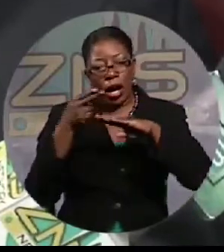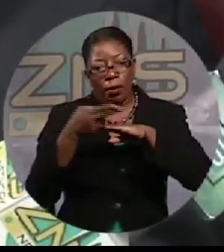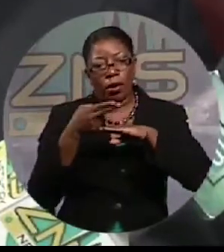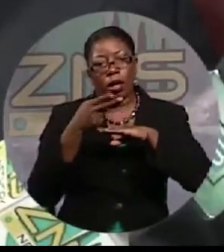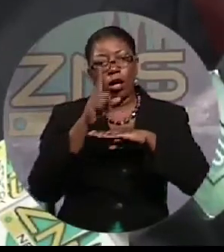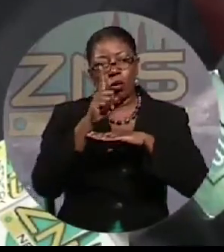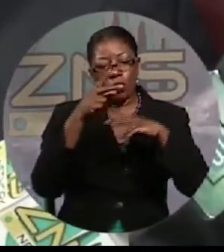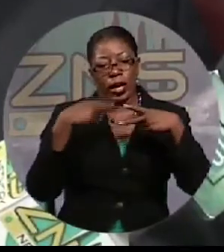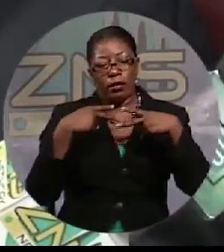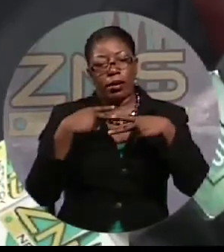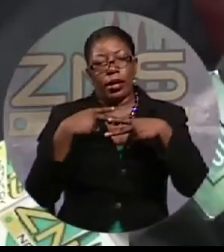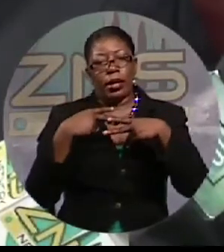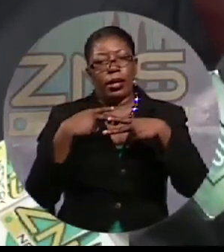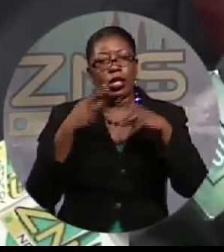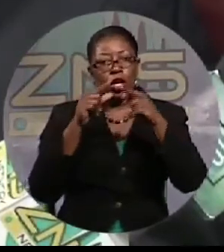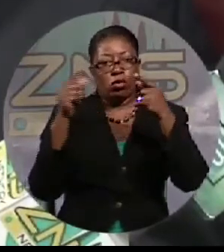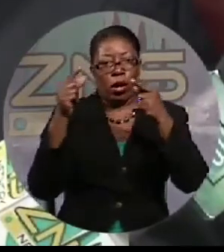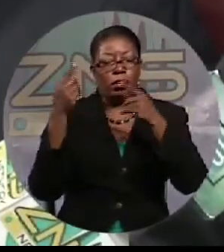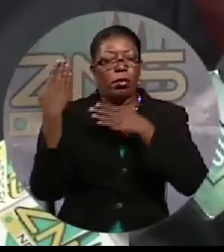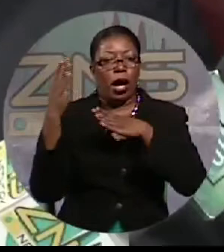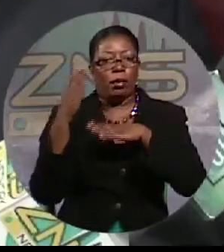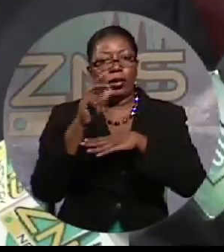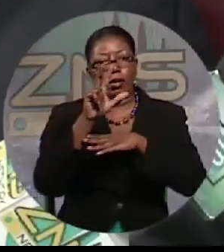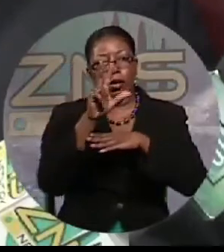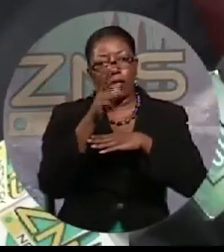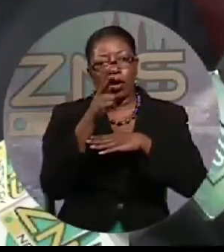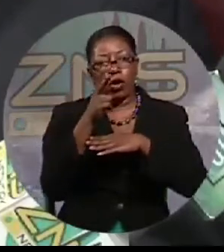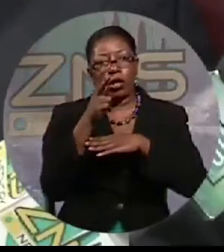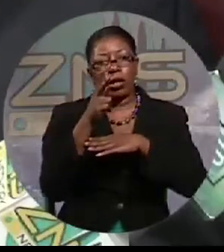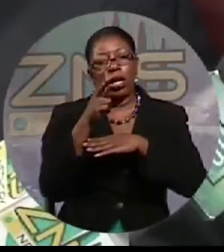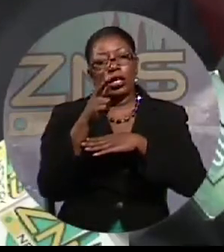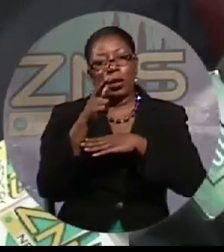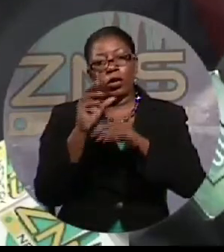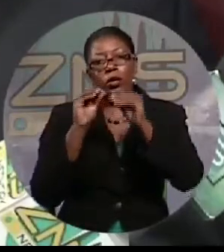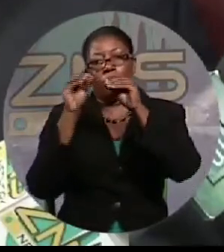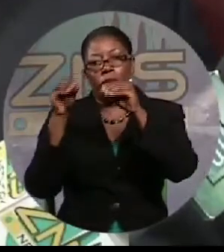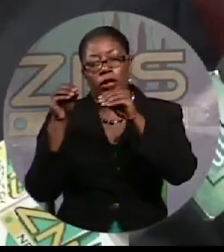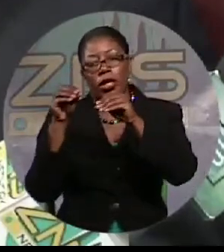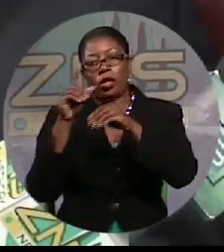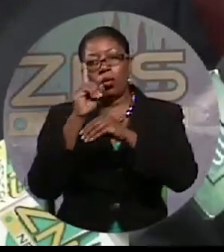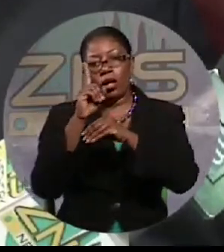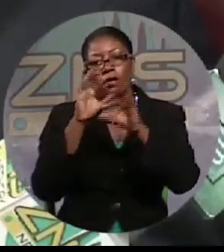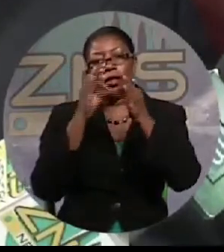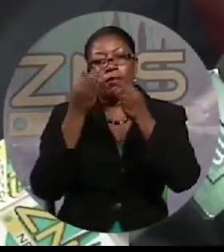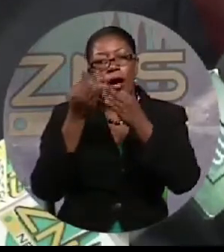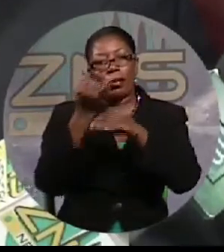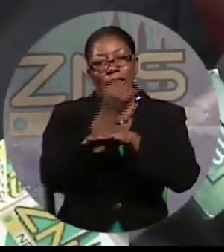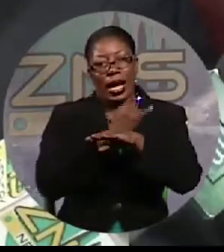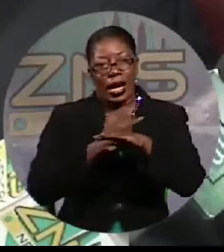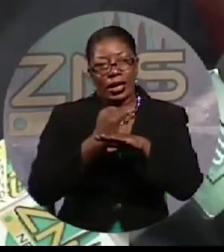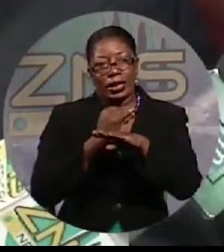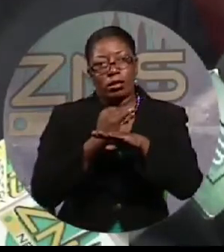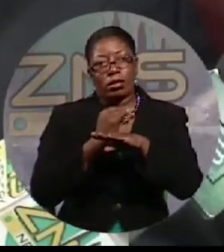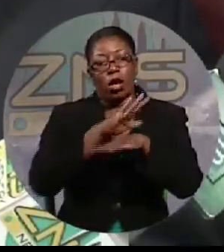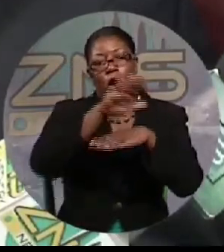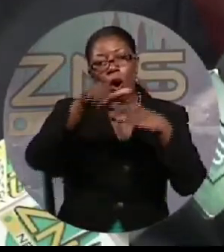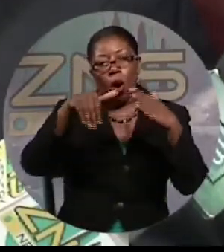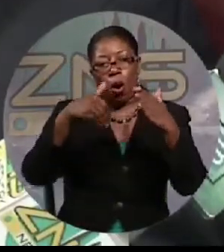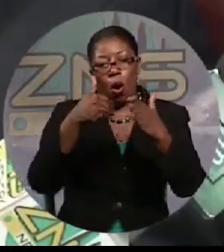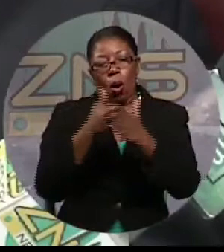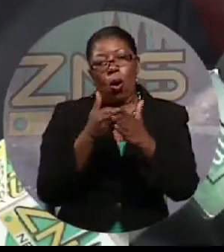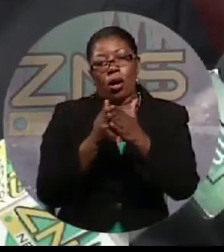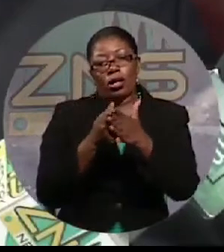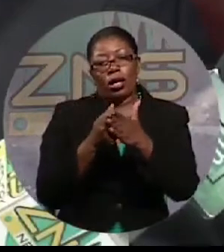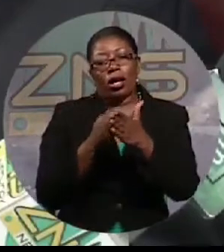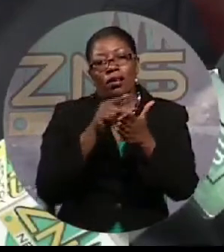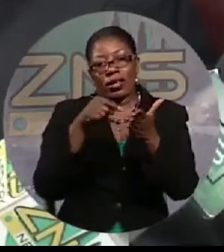Bahama, and there's a third to be placed in a strategic location in the Family Islands. Again, all part of a